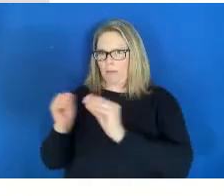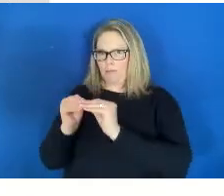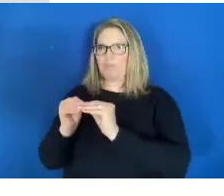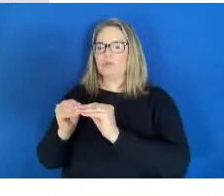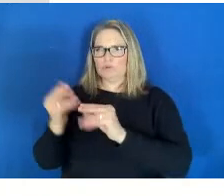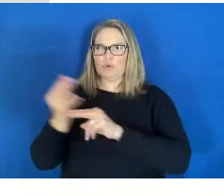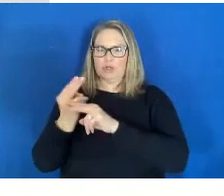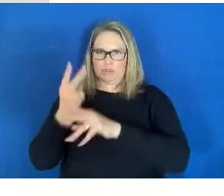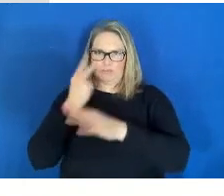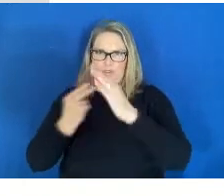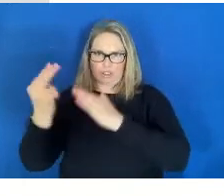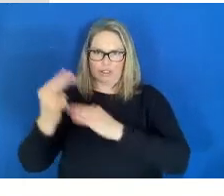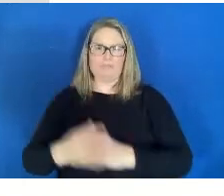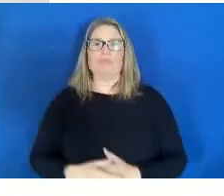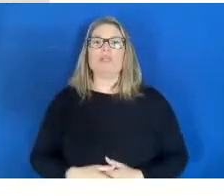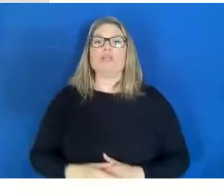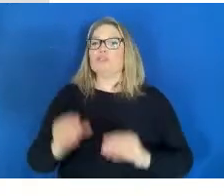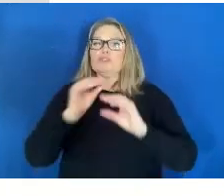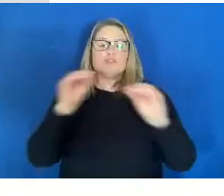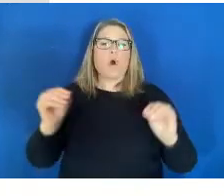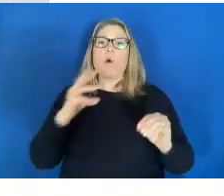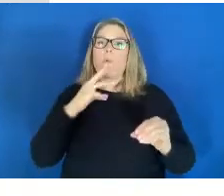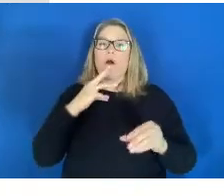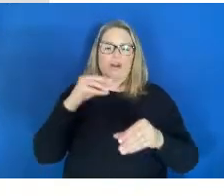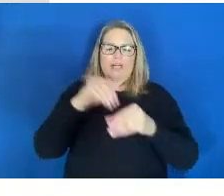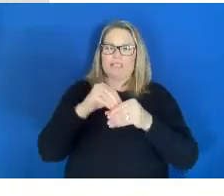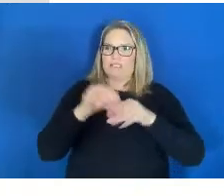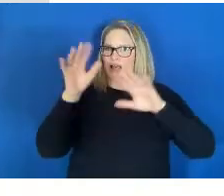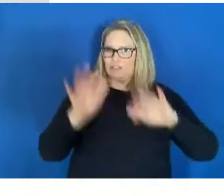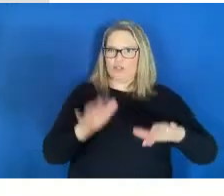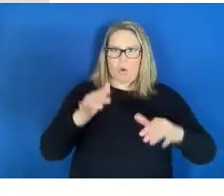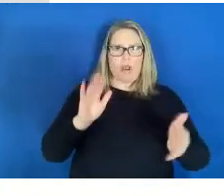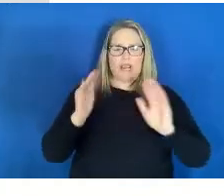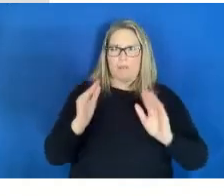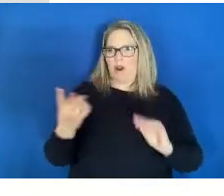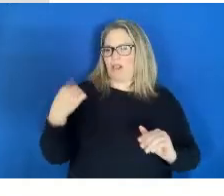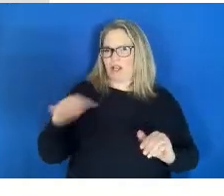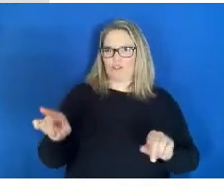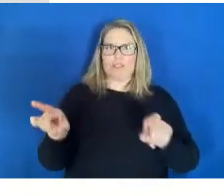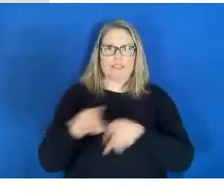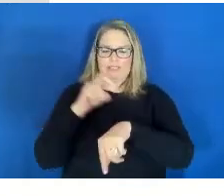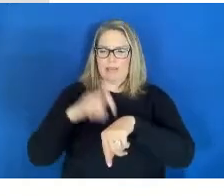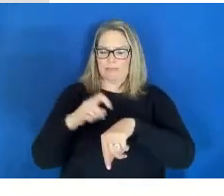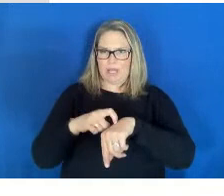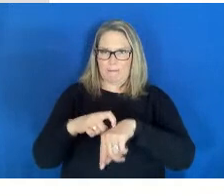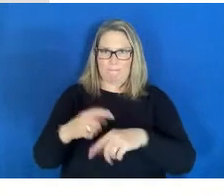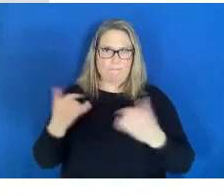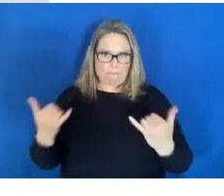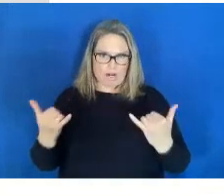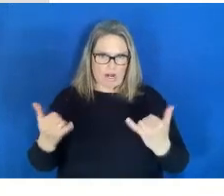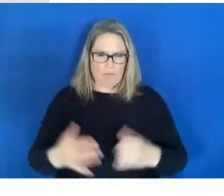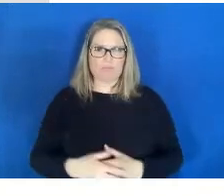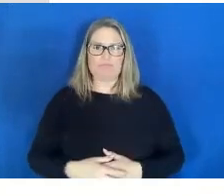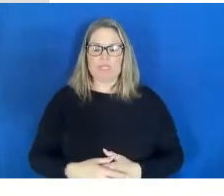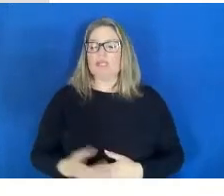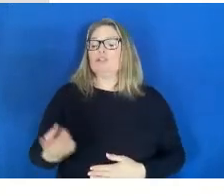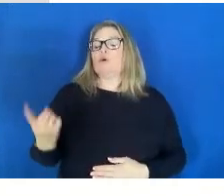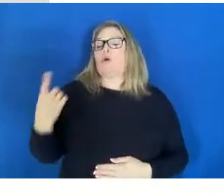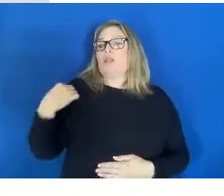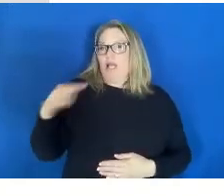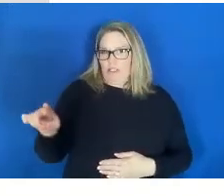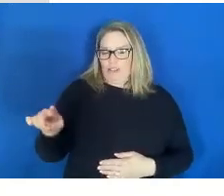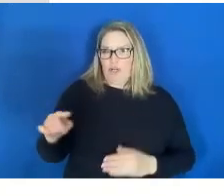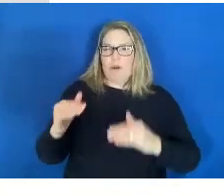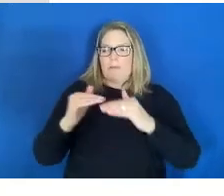There is more water held in the snowpack this year compared to last year for the same time period, and last year was below